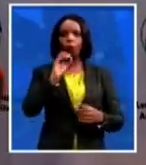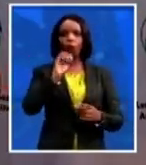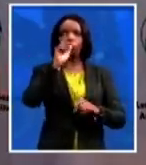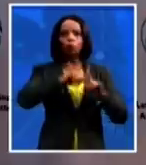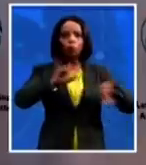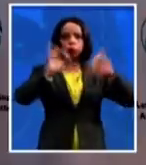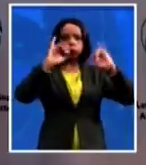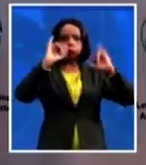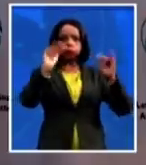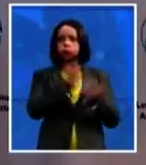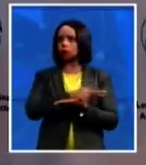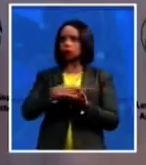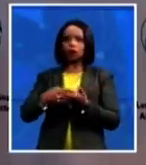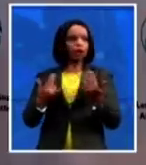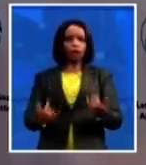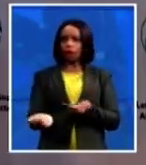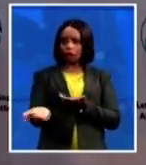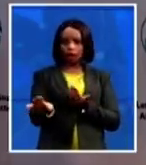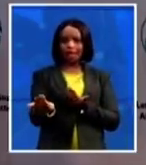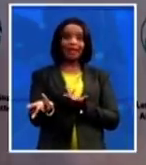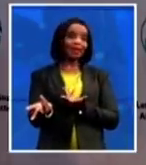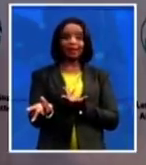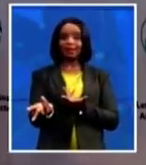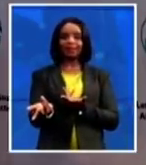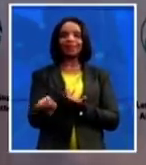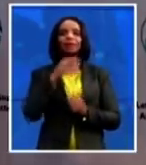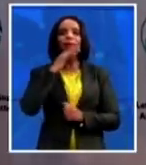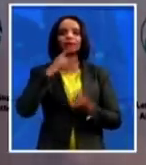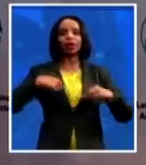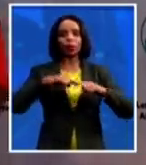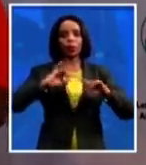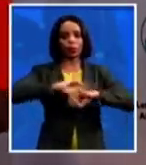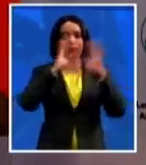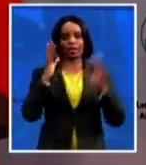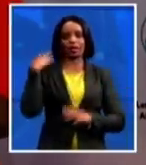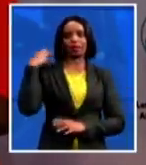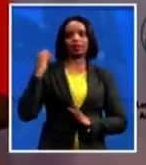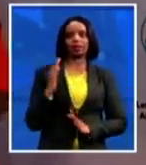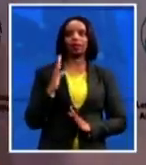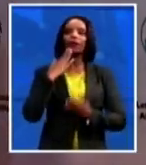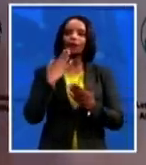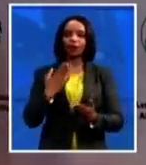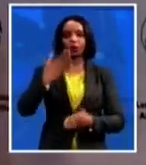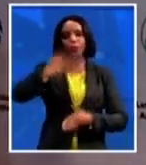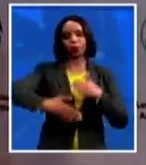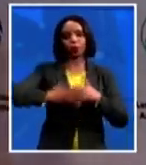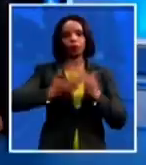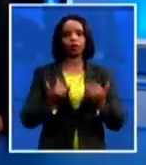very much, Minister. We adjourn. Thanks. Thank you very much, guys. Happy Christmas.